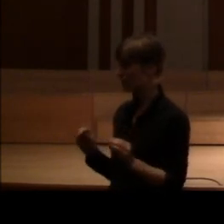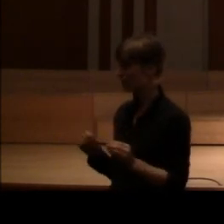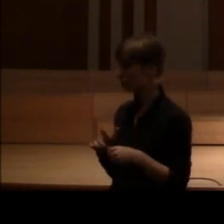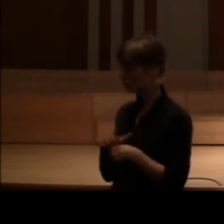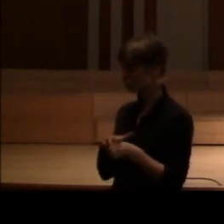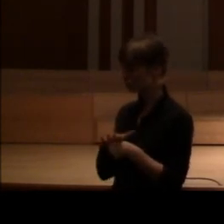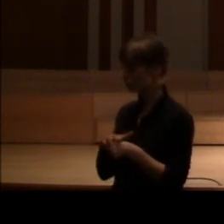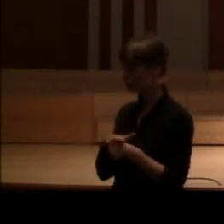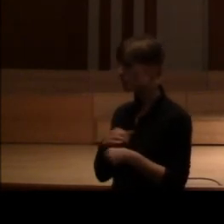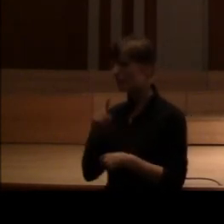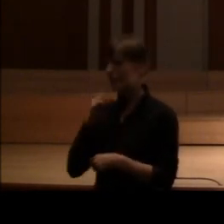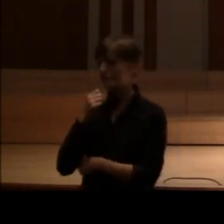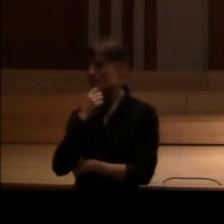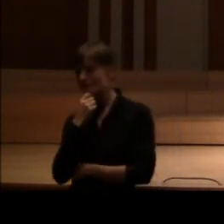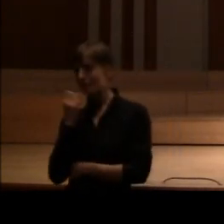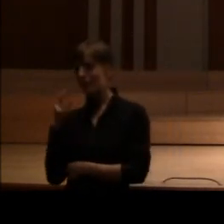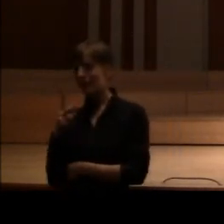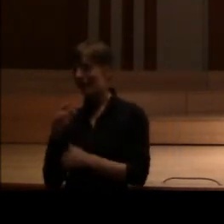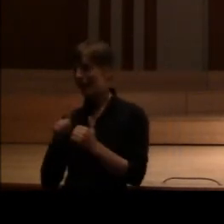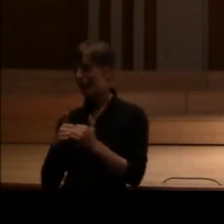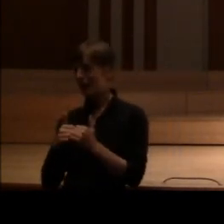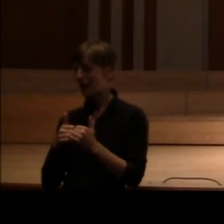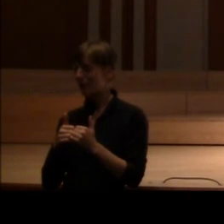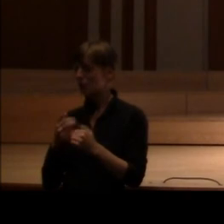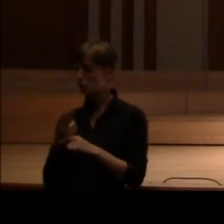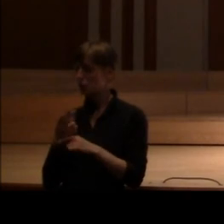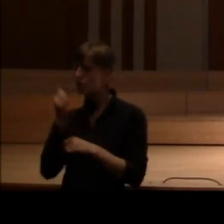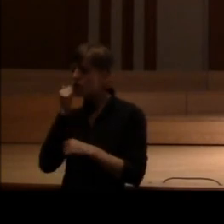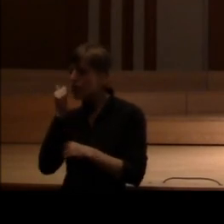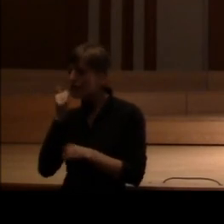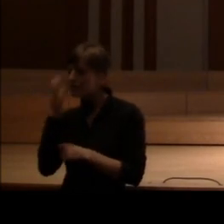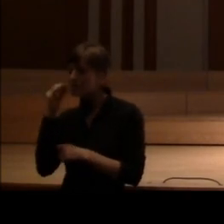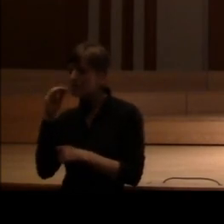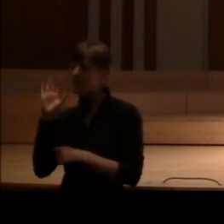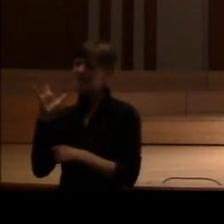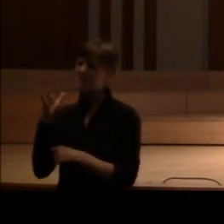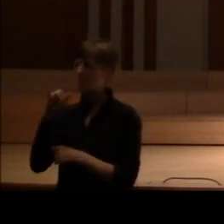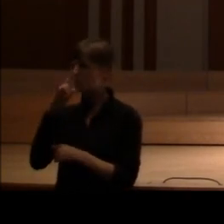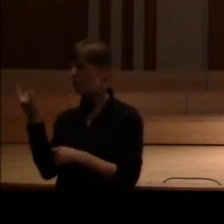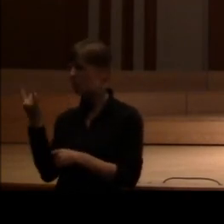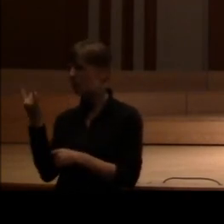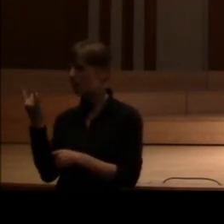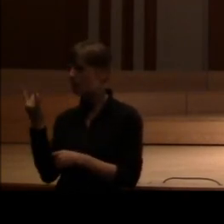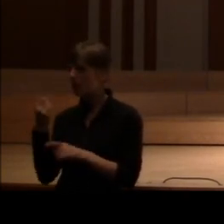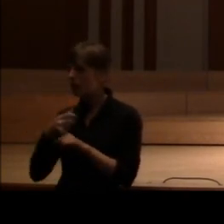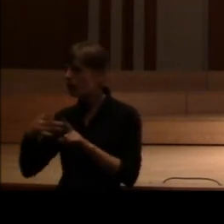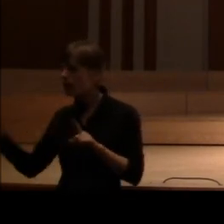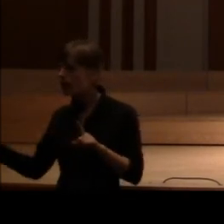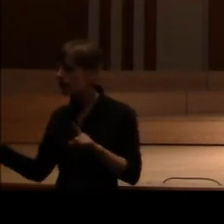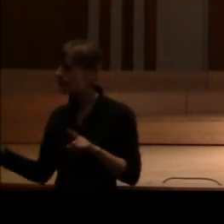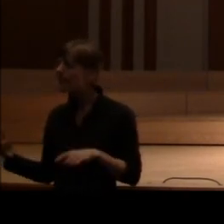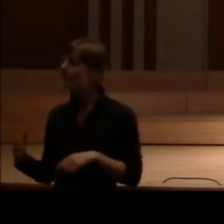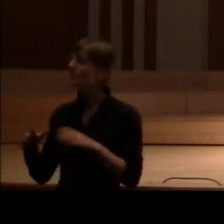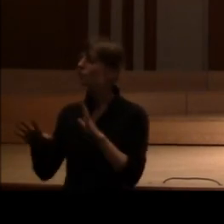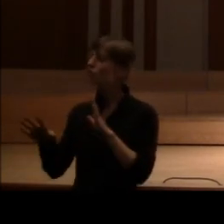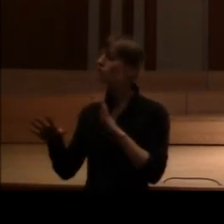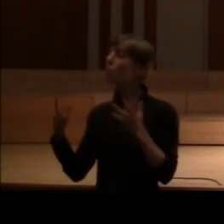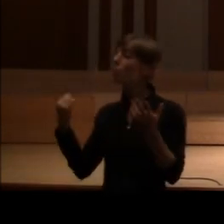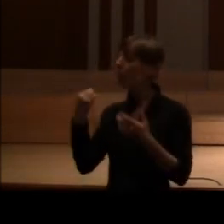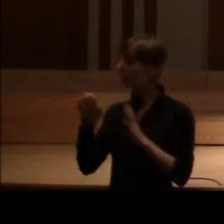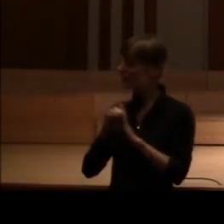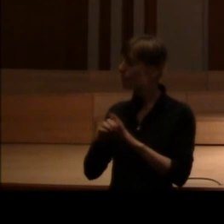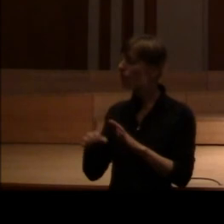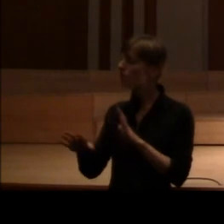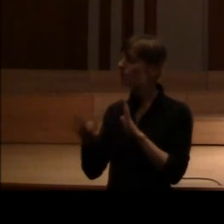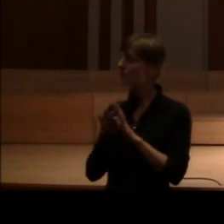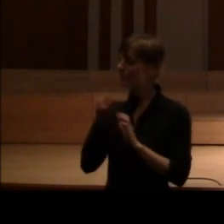So I thought, okay, how do we take a common experience that seems really boring? And one of the examples was choosing between flavors of ice cream. And so